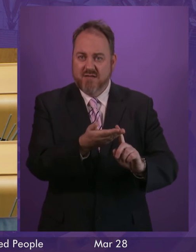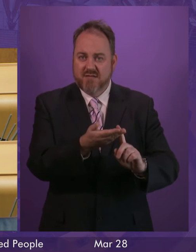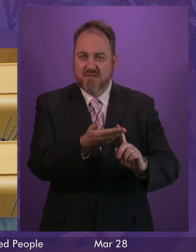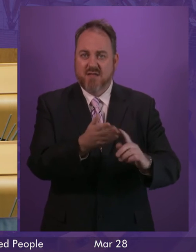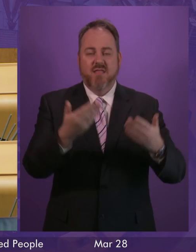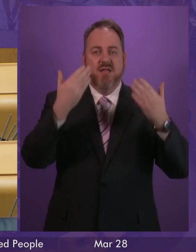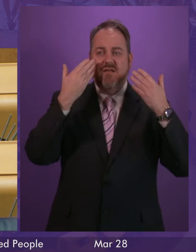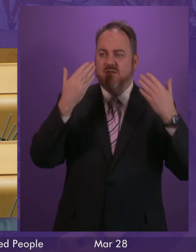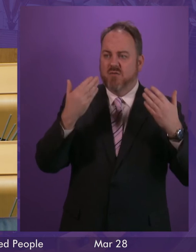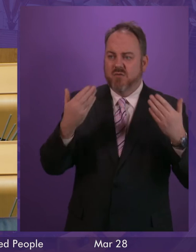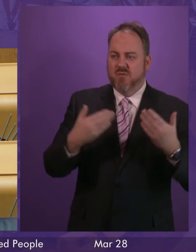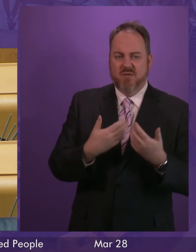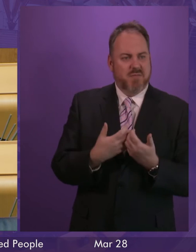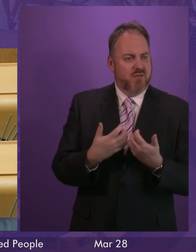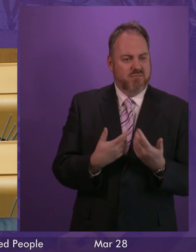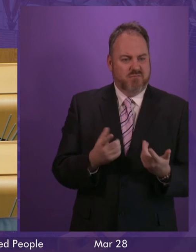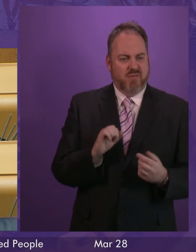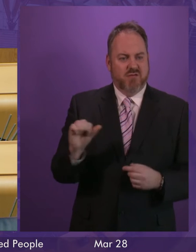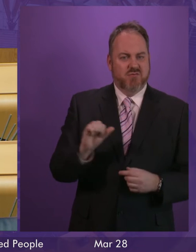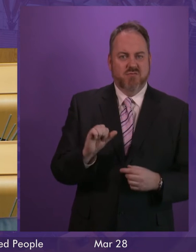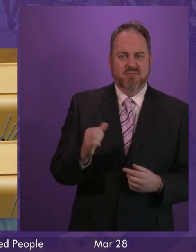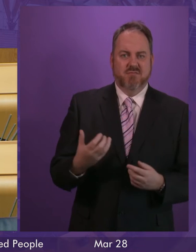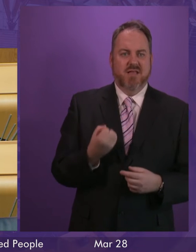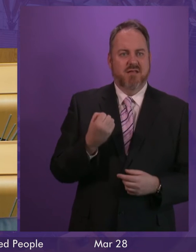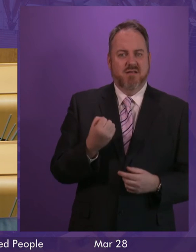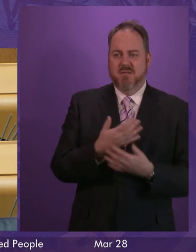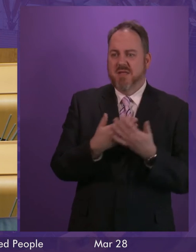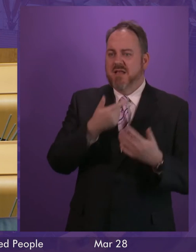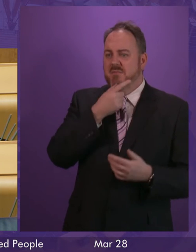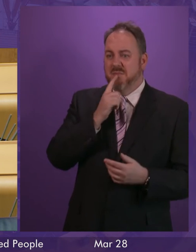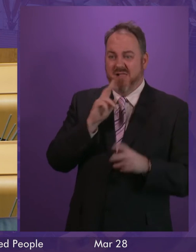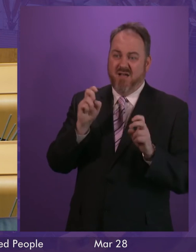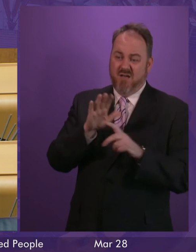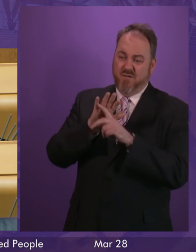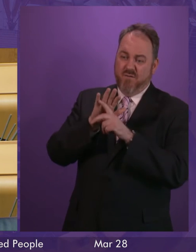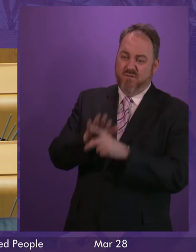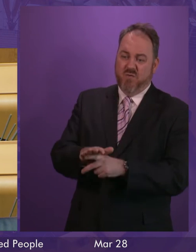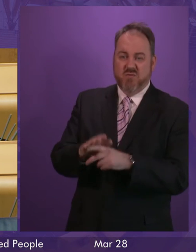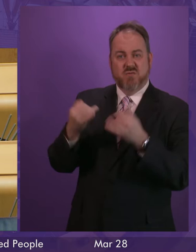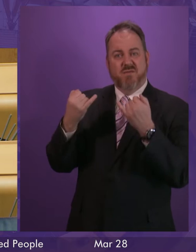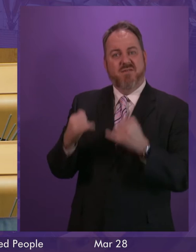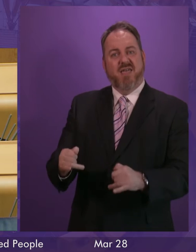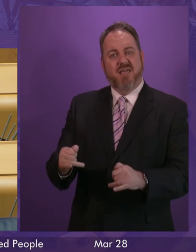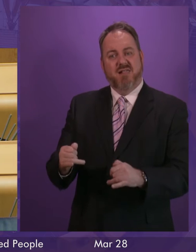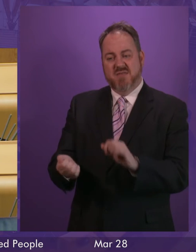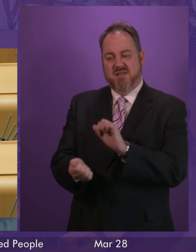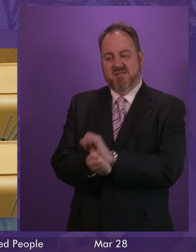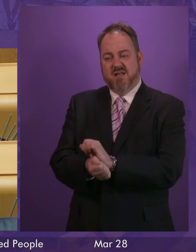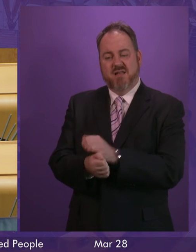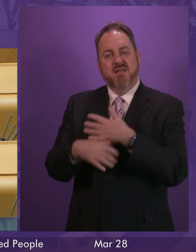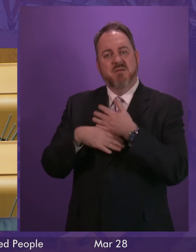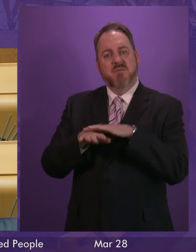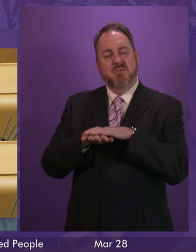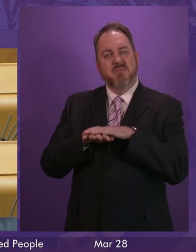cases where people are being forced to fail in mainstream schools and